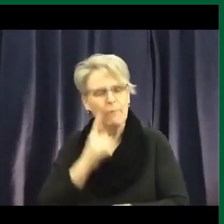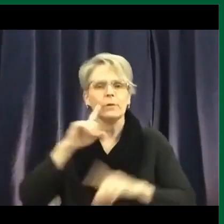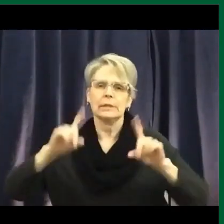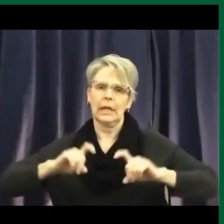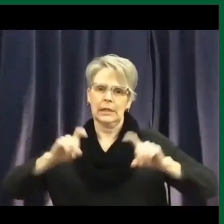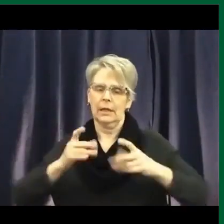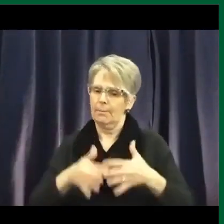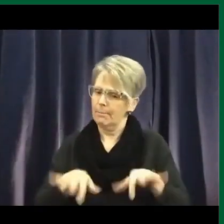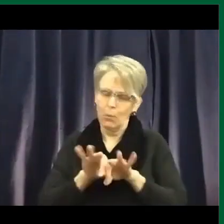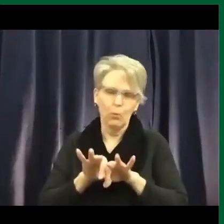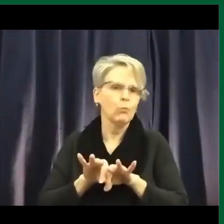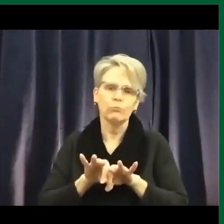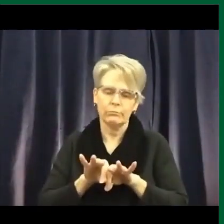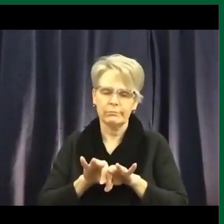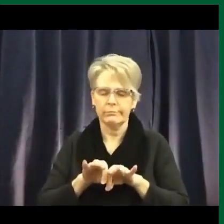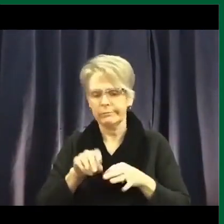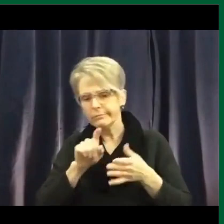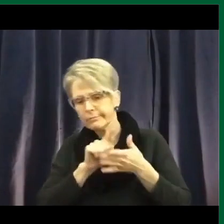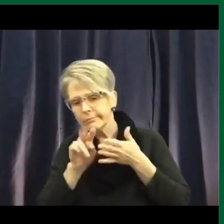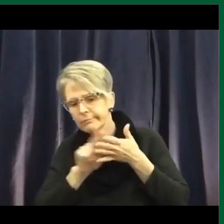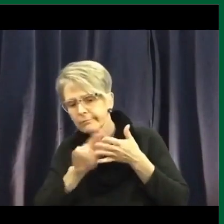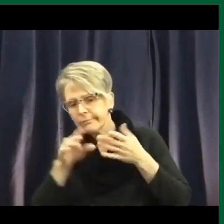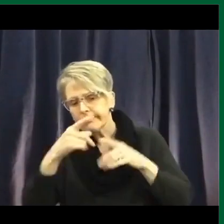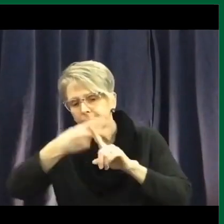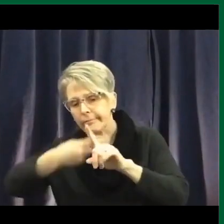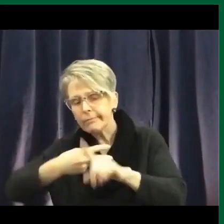critical over the next few weeks and months.